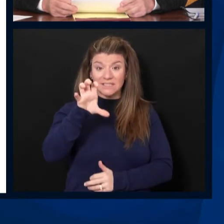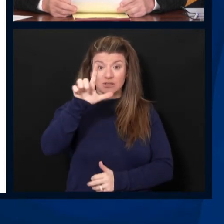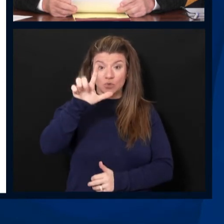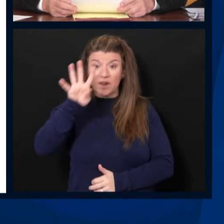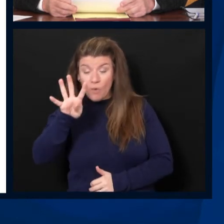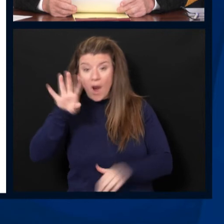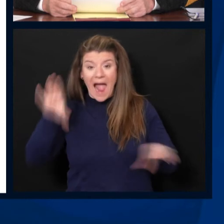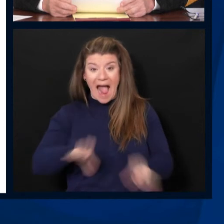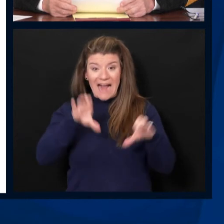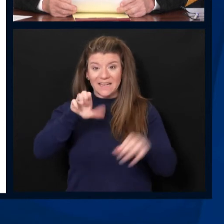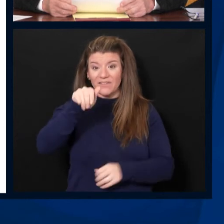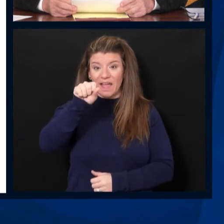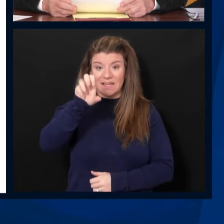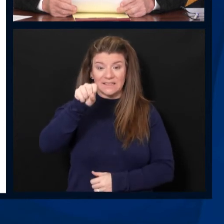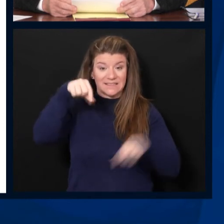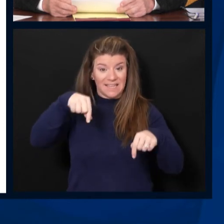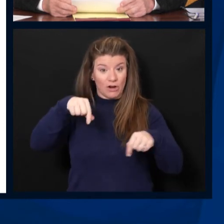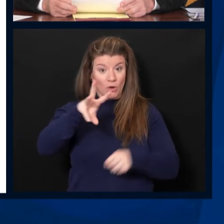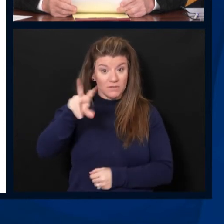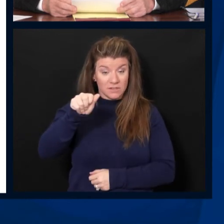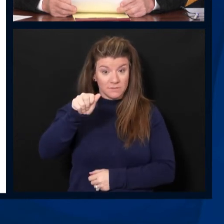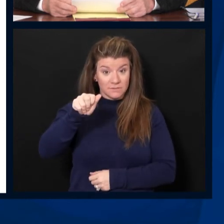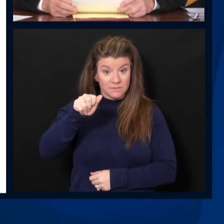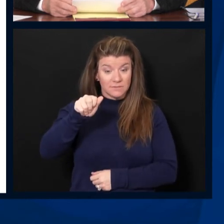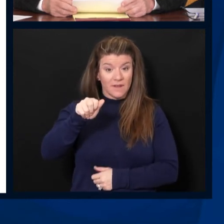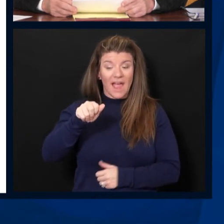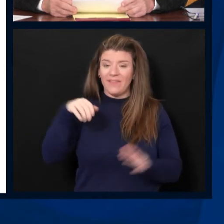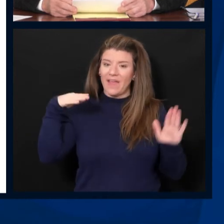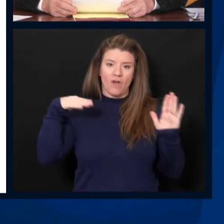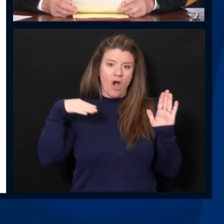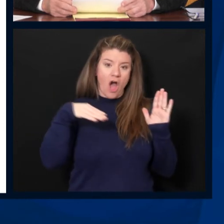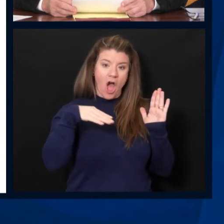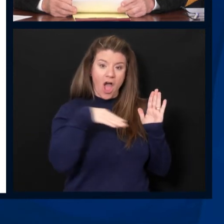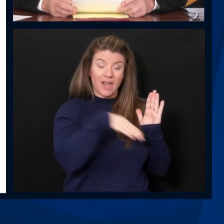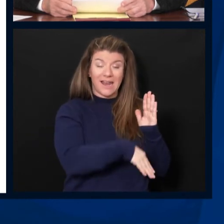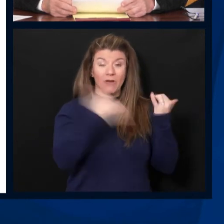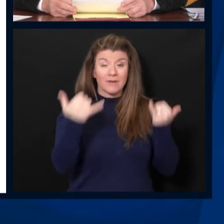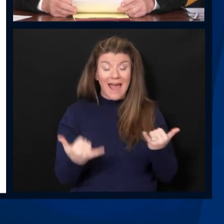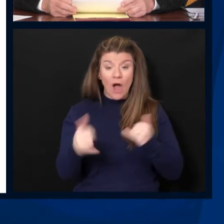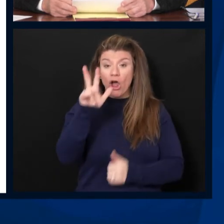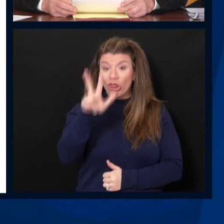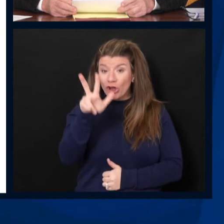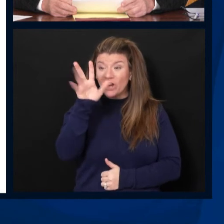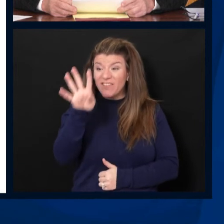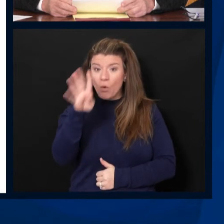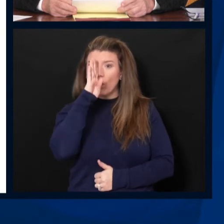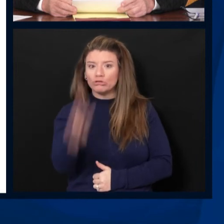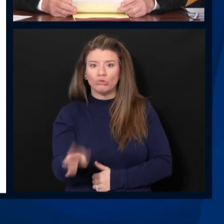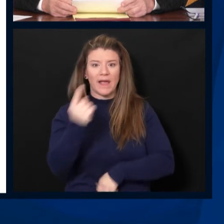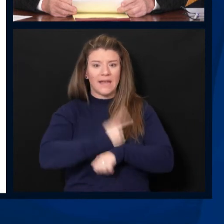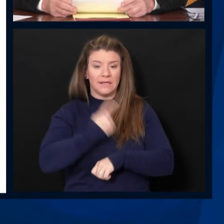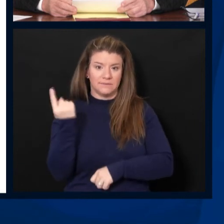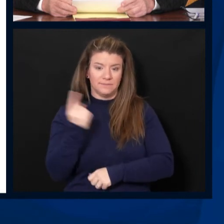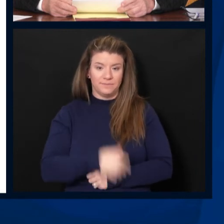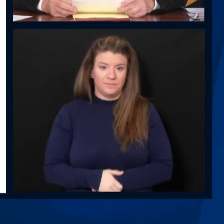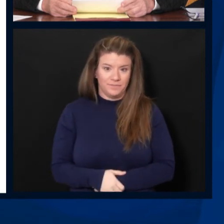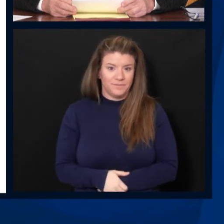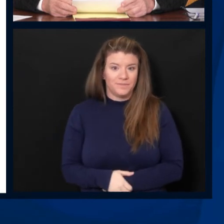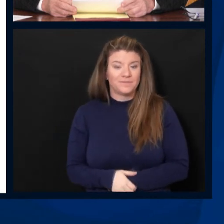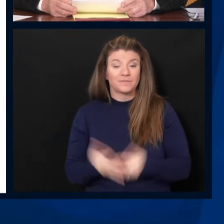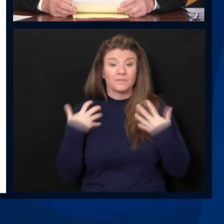9,624 active cases in West Virginia, and they have gone down now 34 straight days. Our